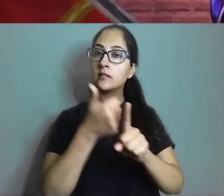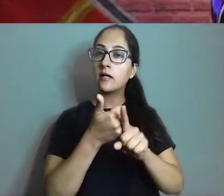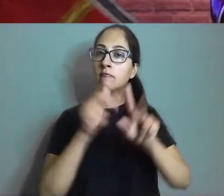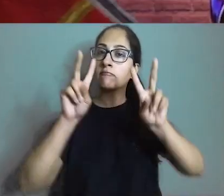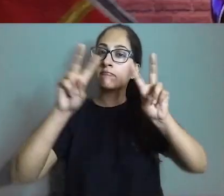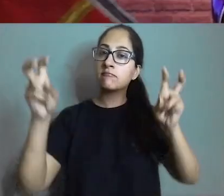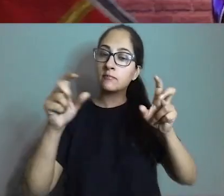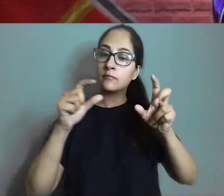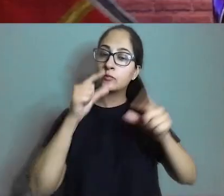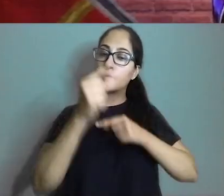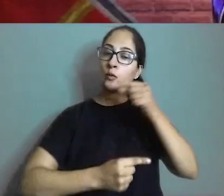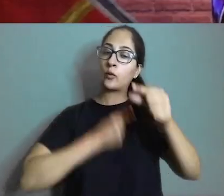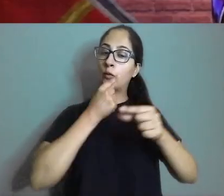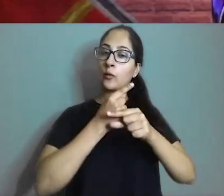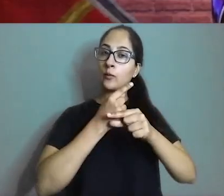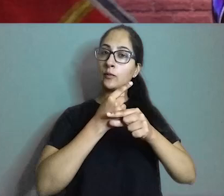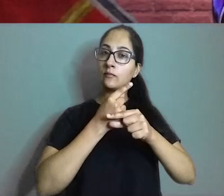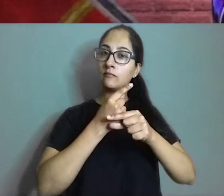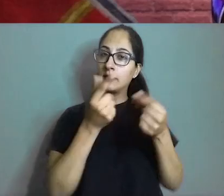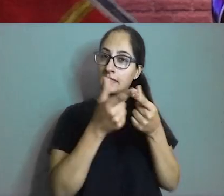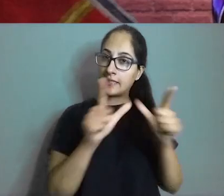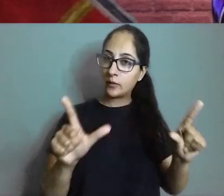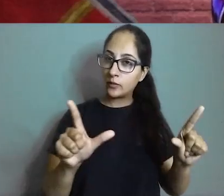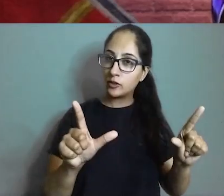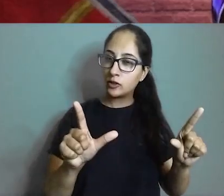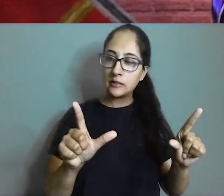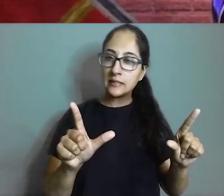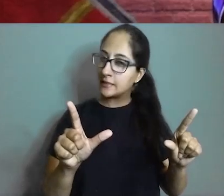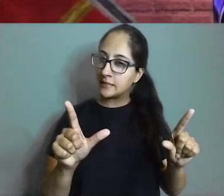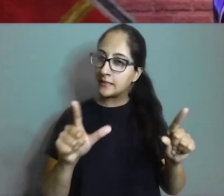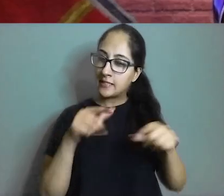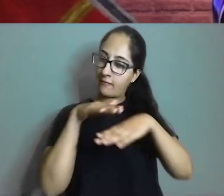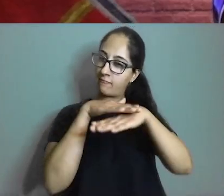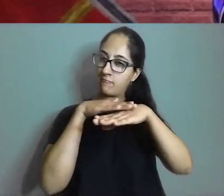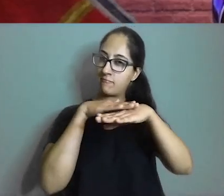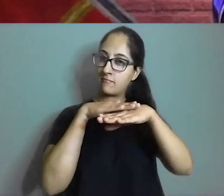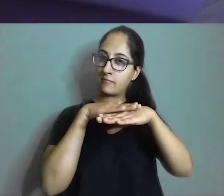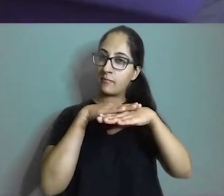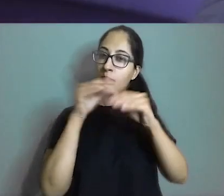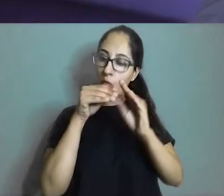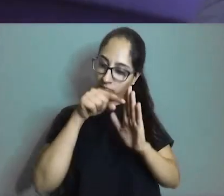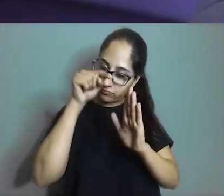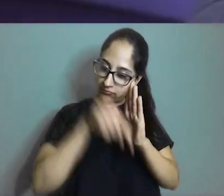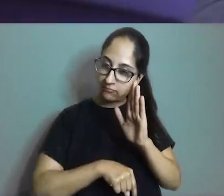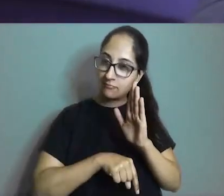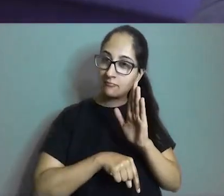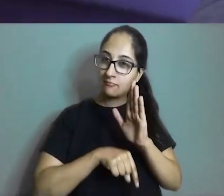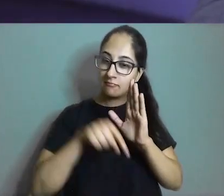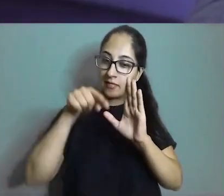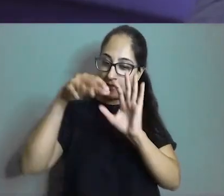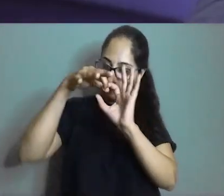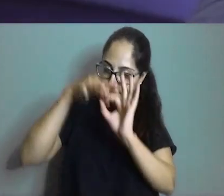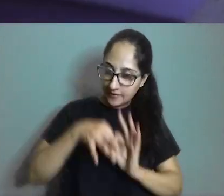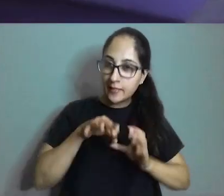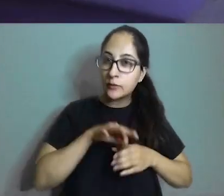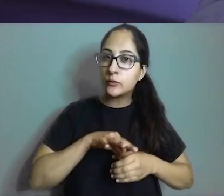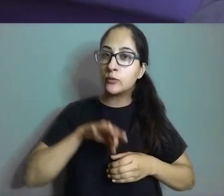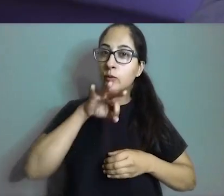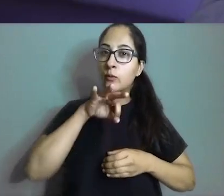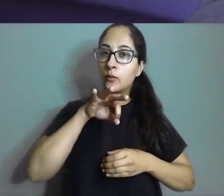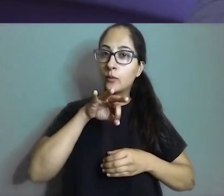that sometimes people say that about music that it's a universal